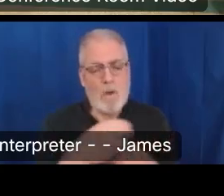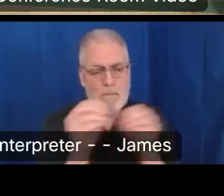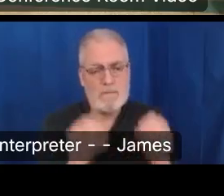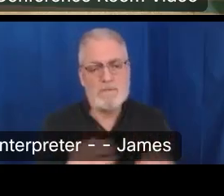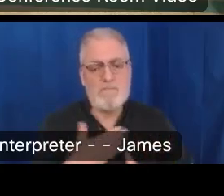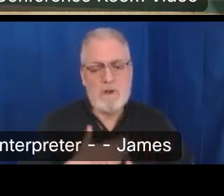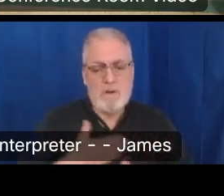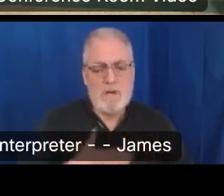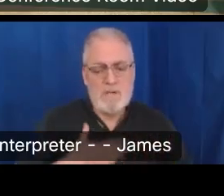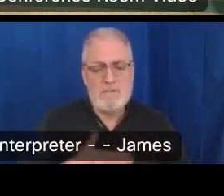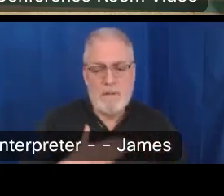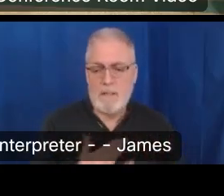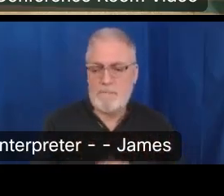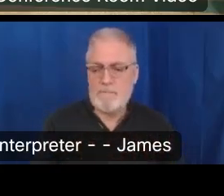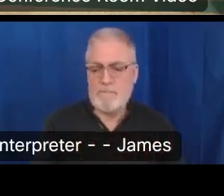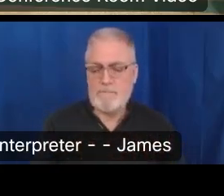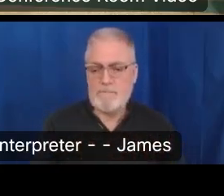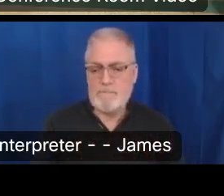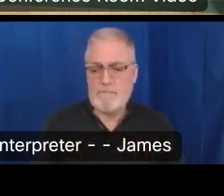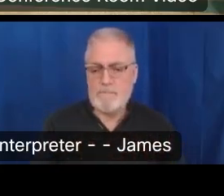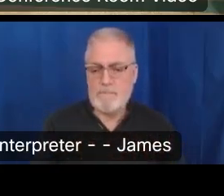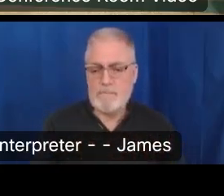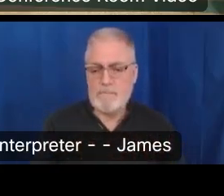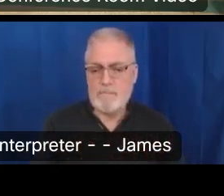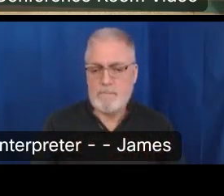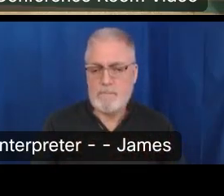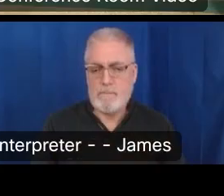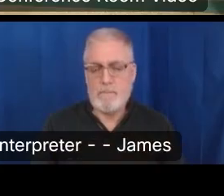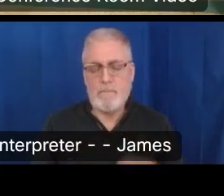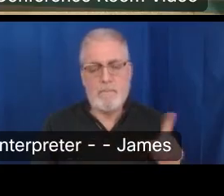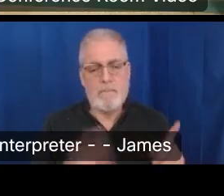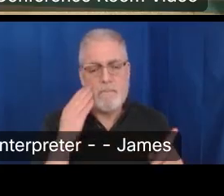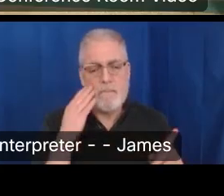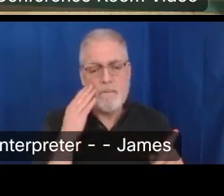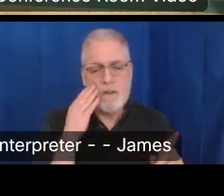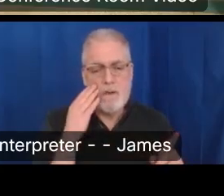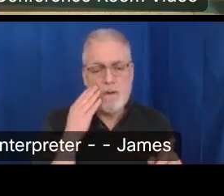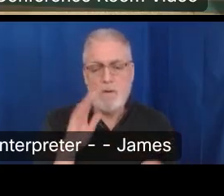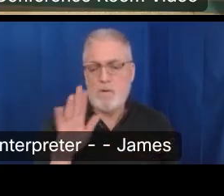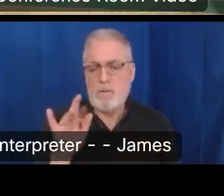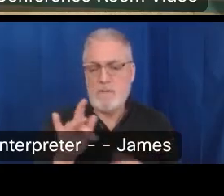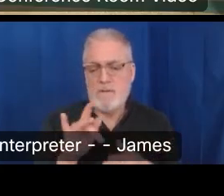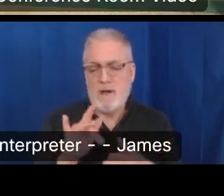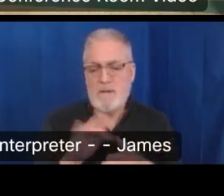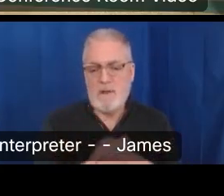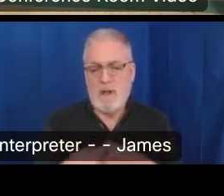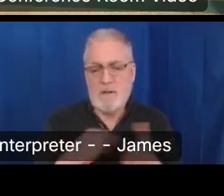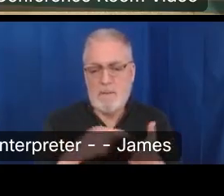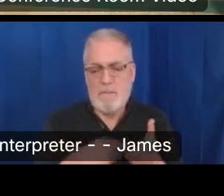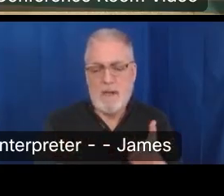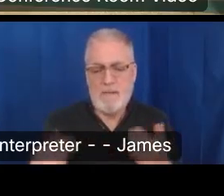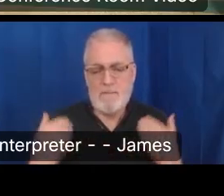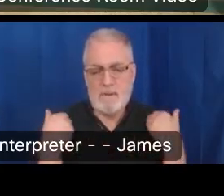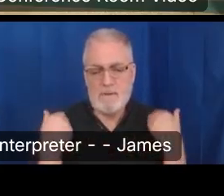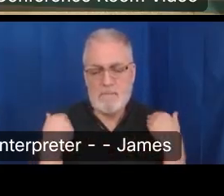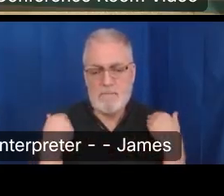Yep, I absolutely. know you can get $25 to pay for a year for the gyms, for the New York Park gyms.